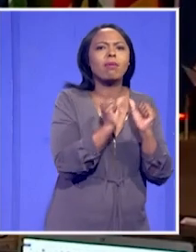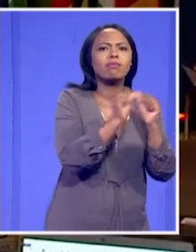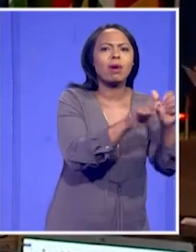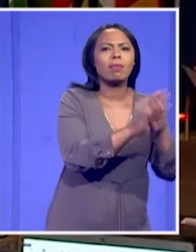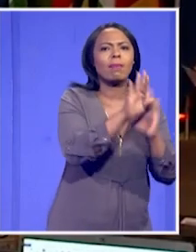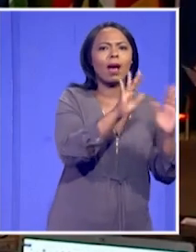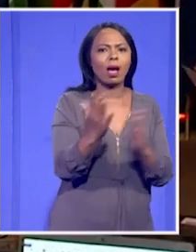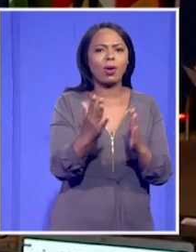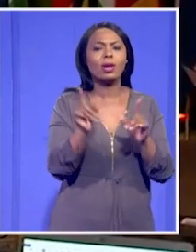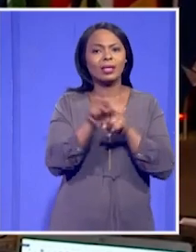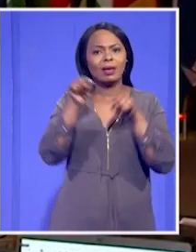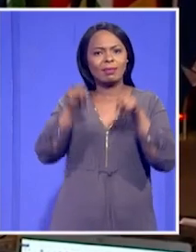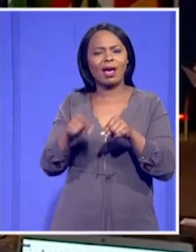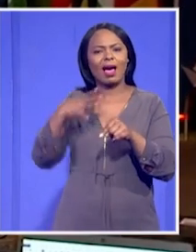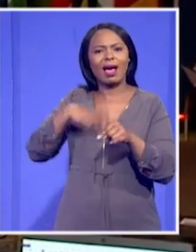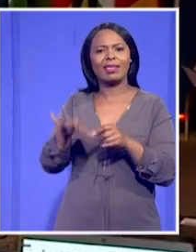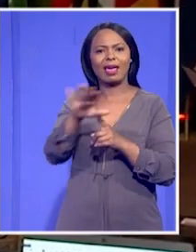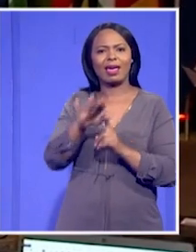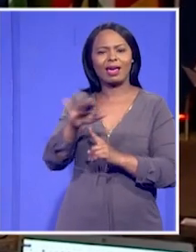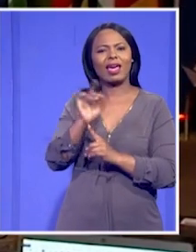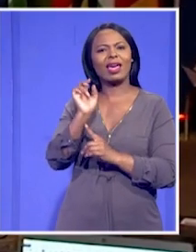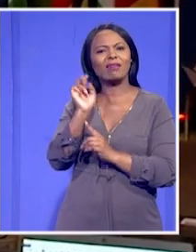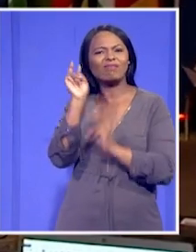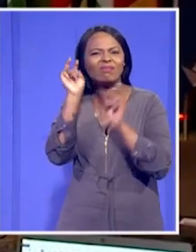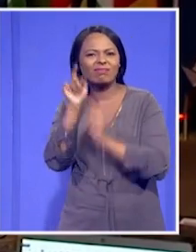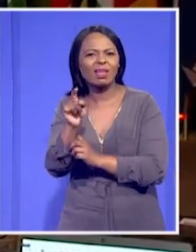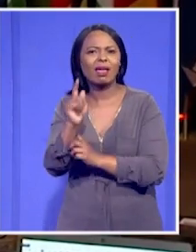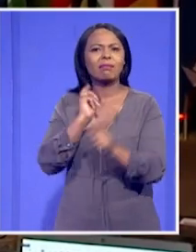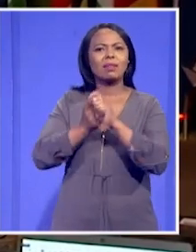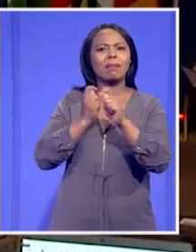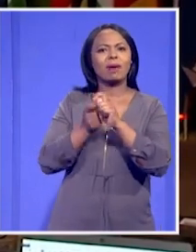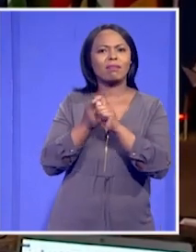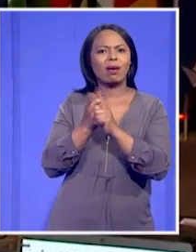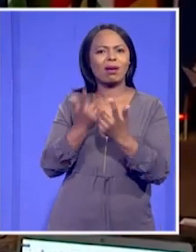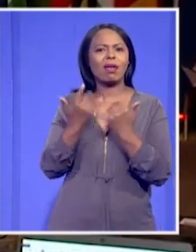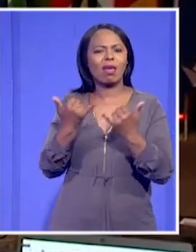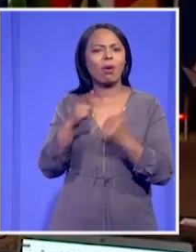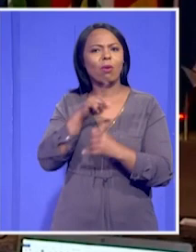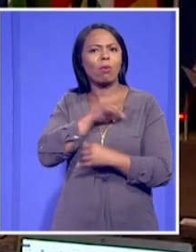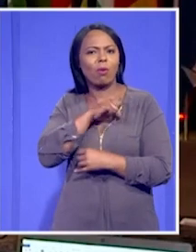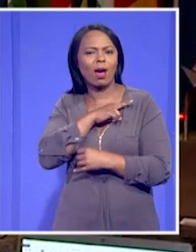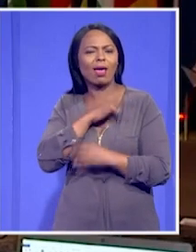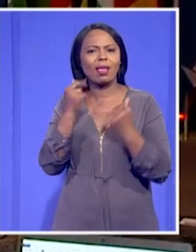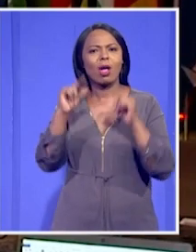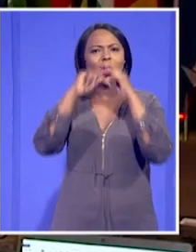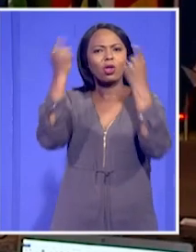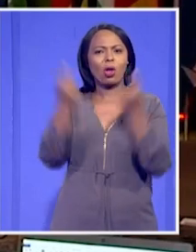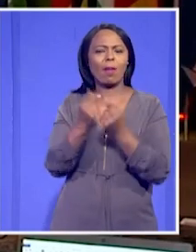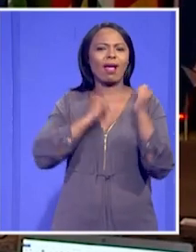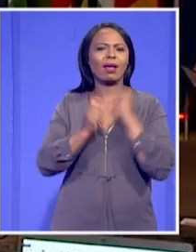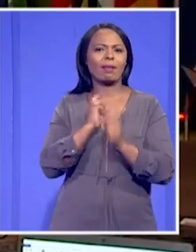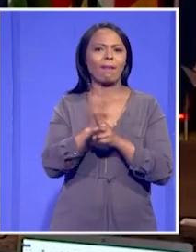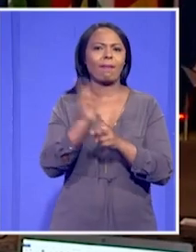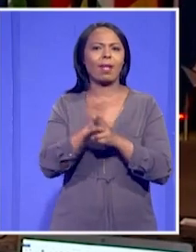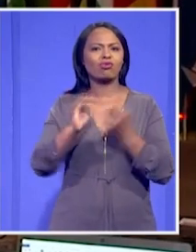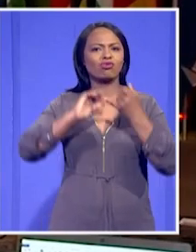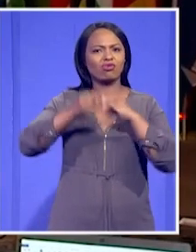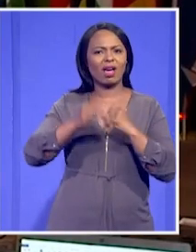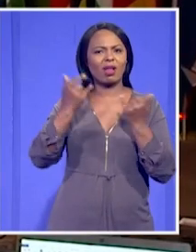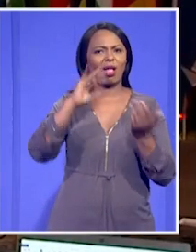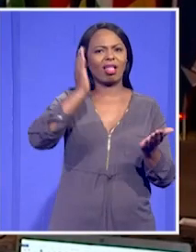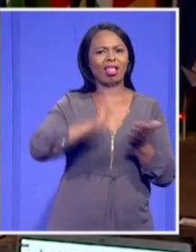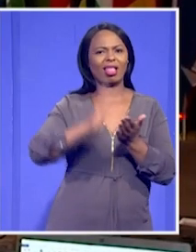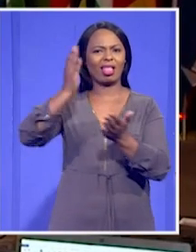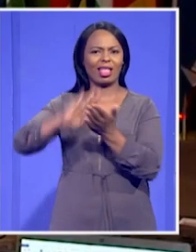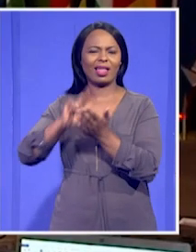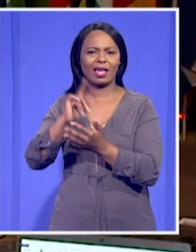improve, of course, the informal settlement, especially because there is a global action plan to try and accelerate